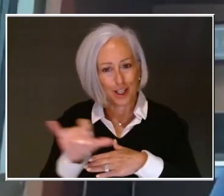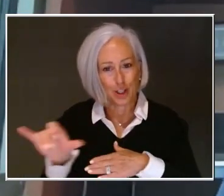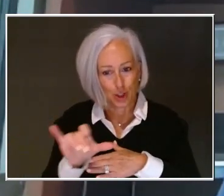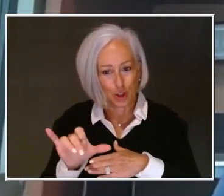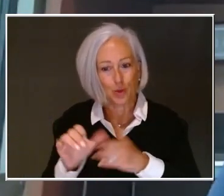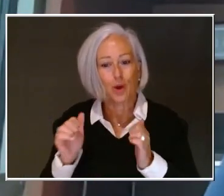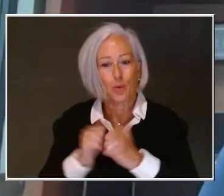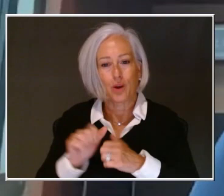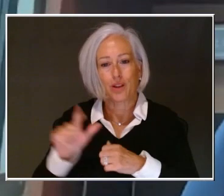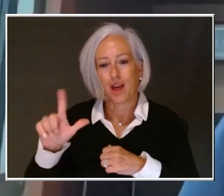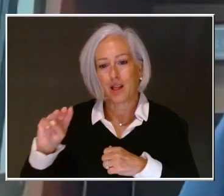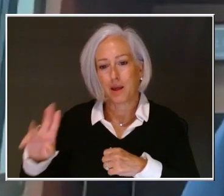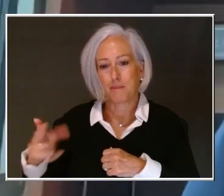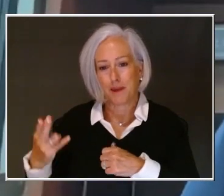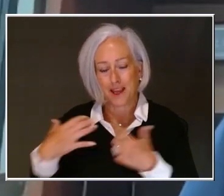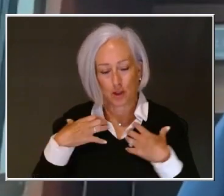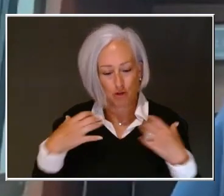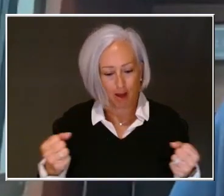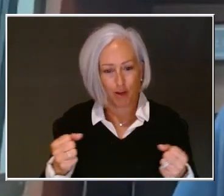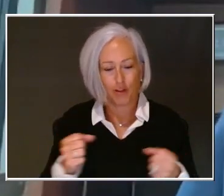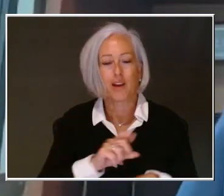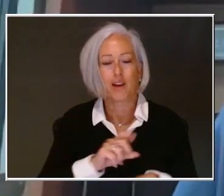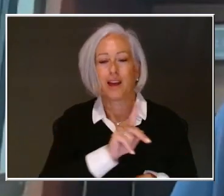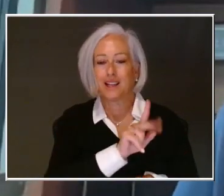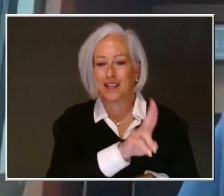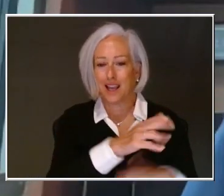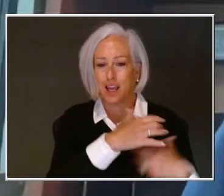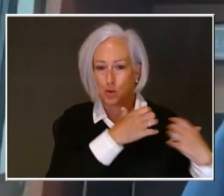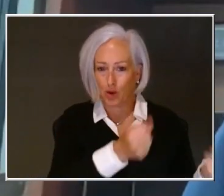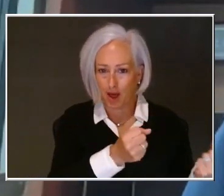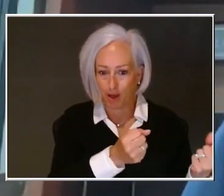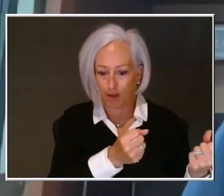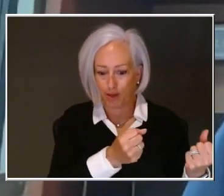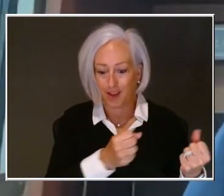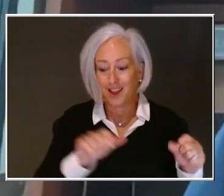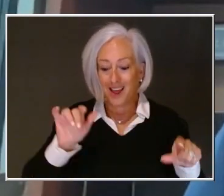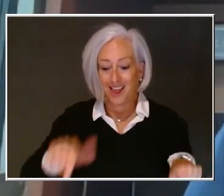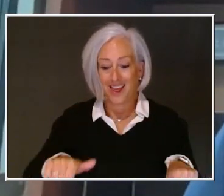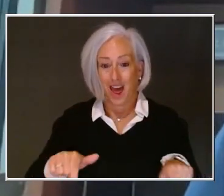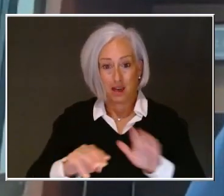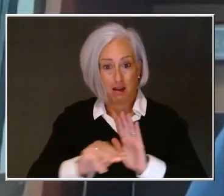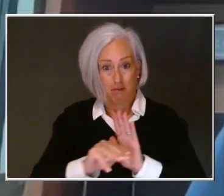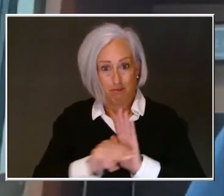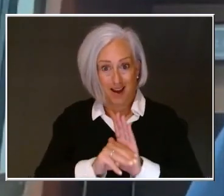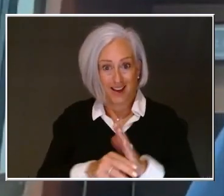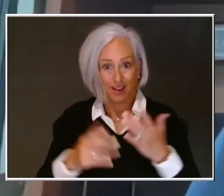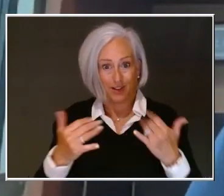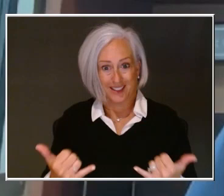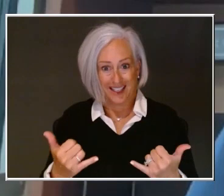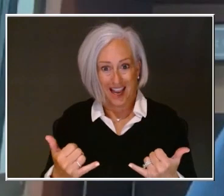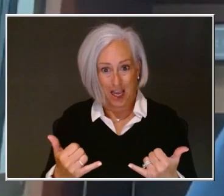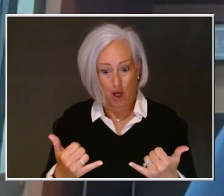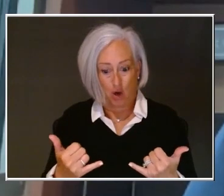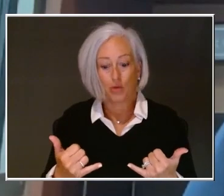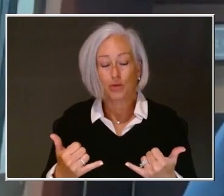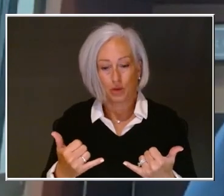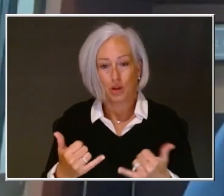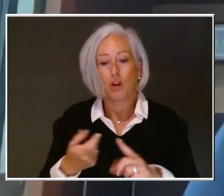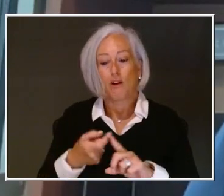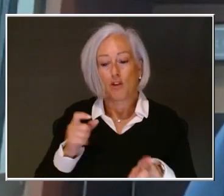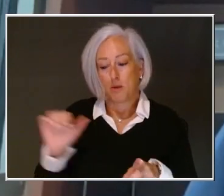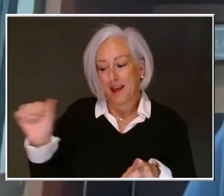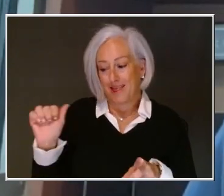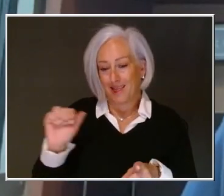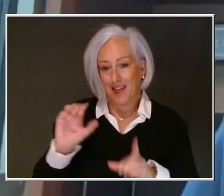Health and the University of Kansas Health System. We're now taking kind of the model that we've been using in the athletic department for the past few years